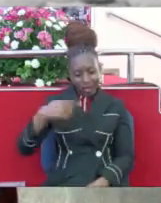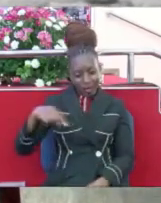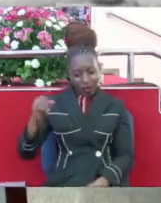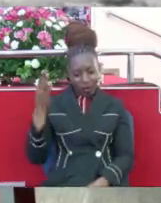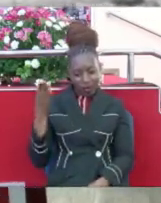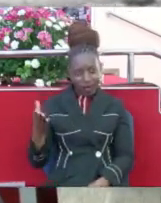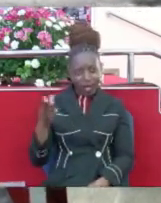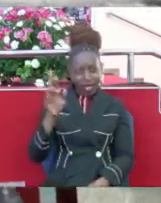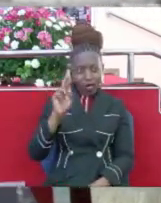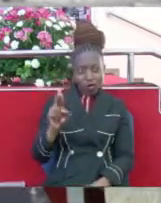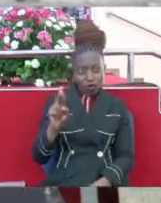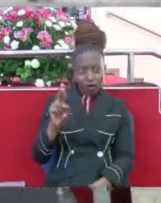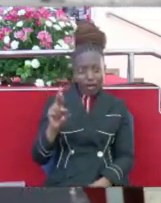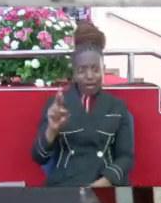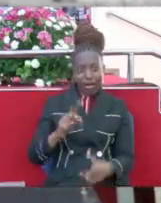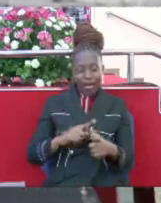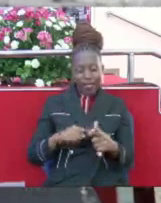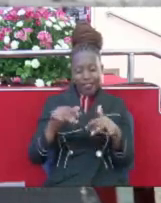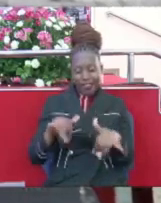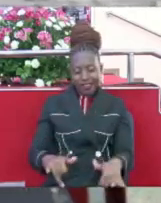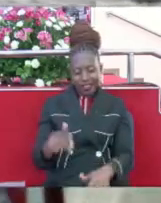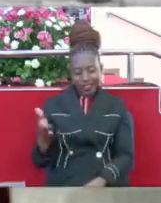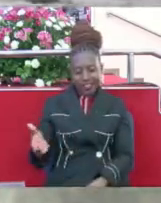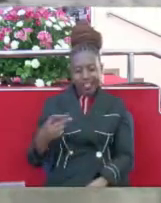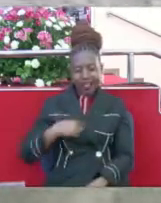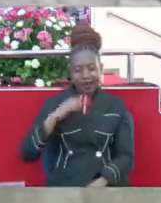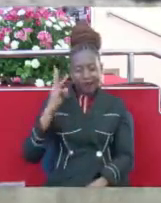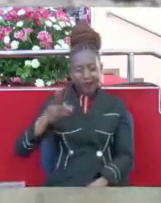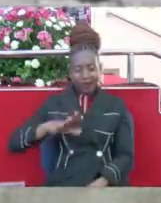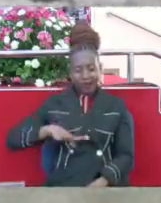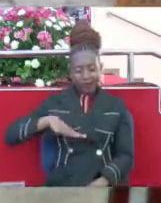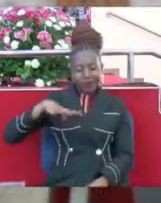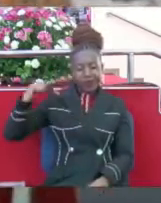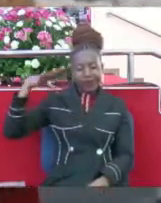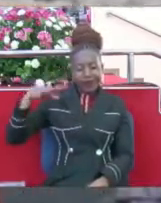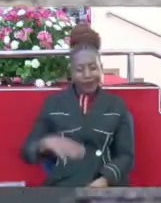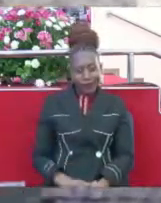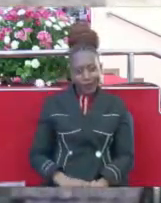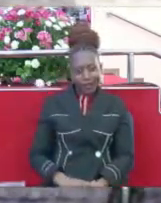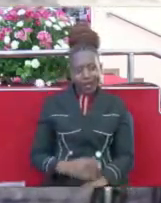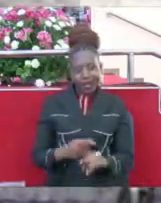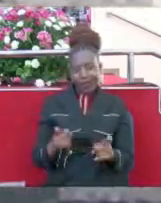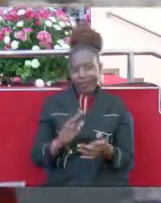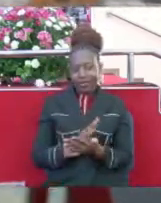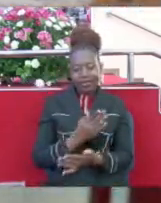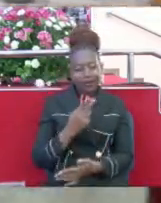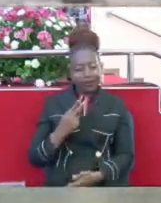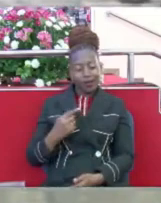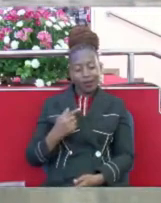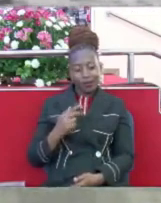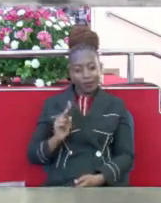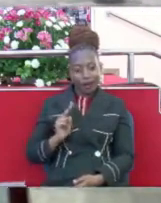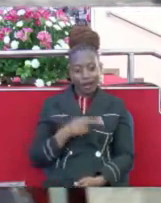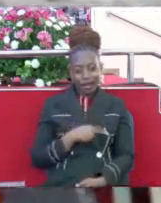occupying, then I will start bragging of that. And for some of us, we visit